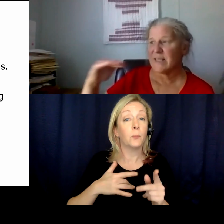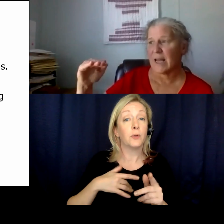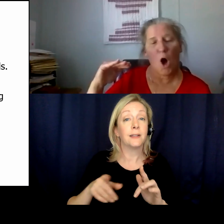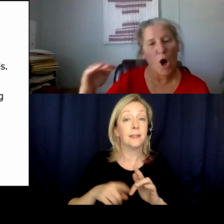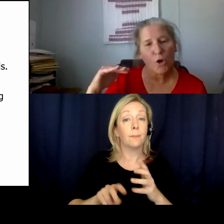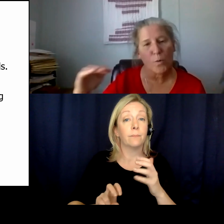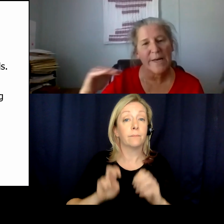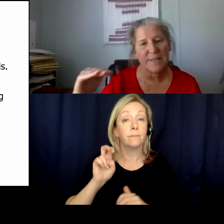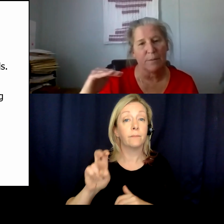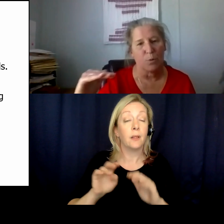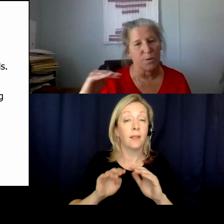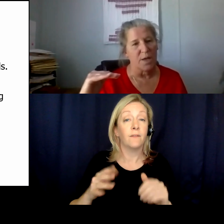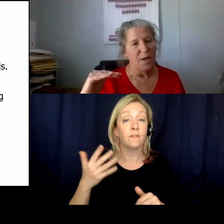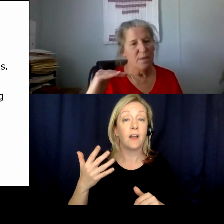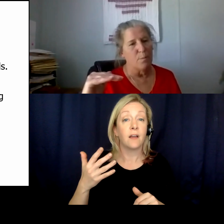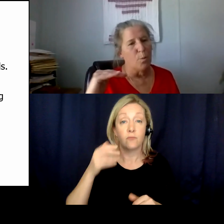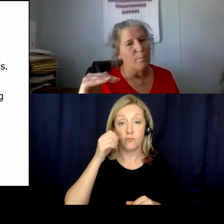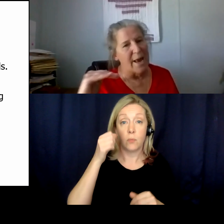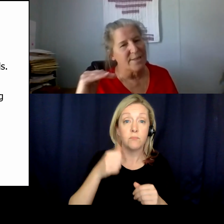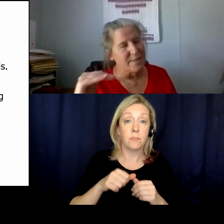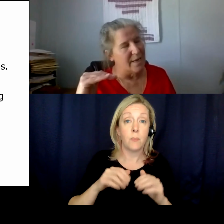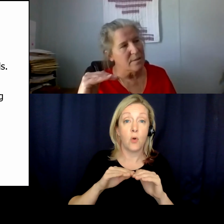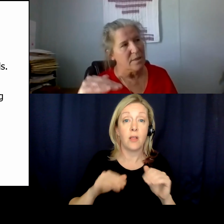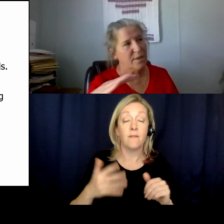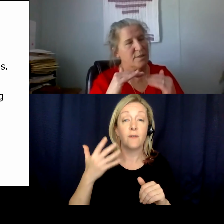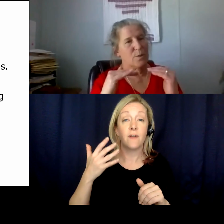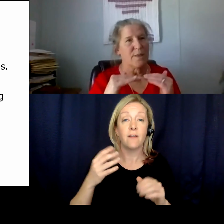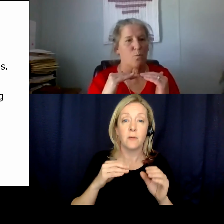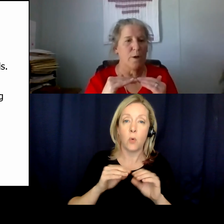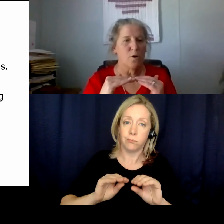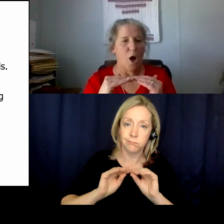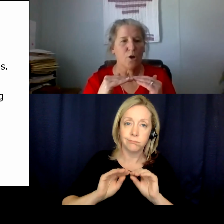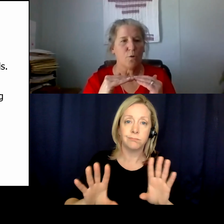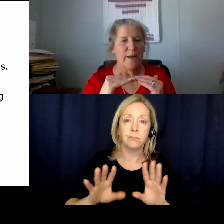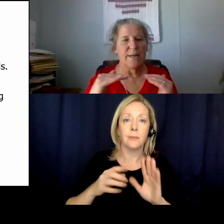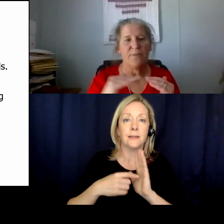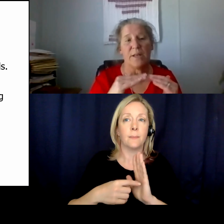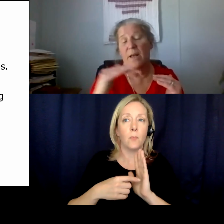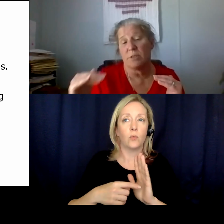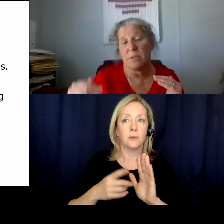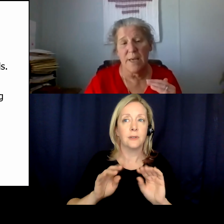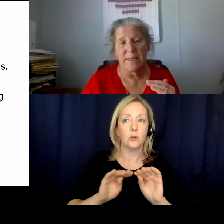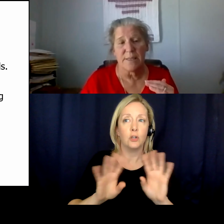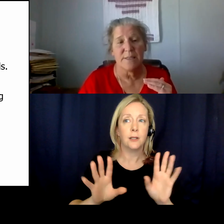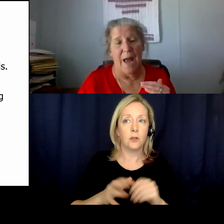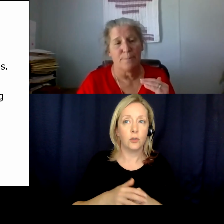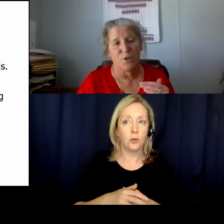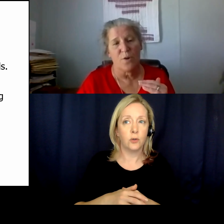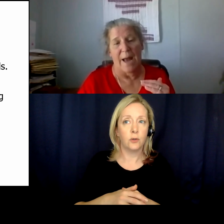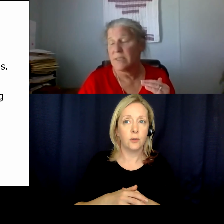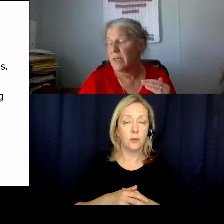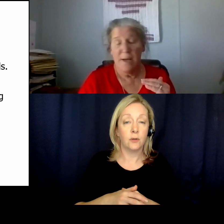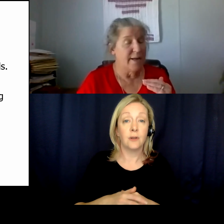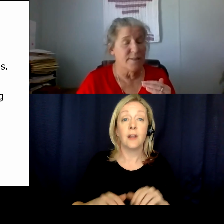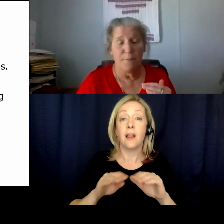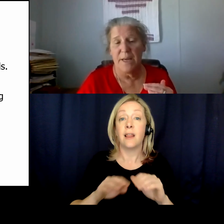5 is that concrete symbols that will make sense. So it's that real concrete. And then level 6 is